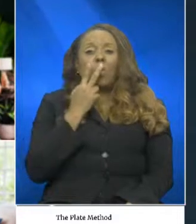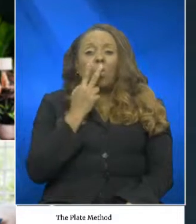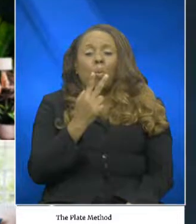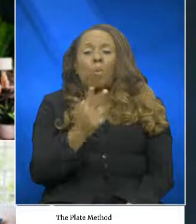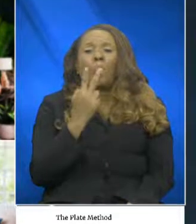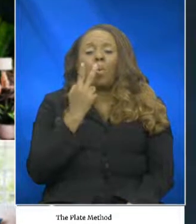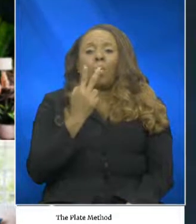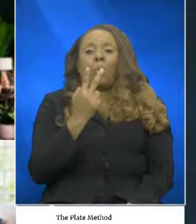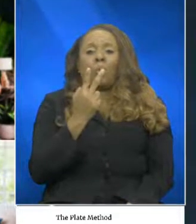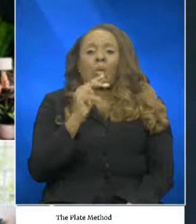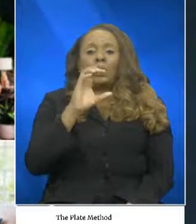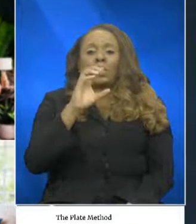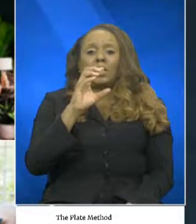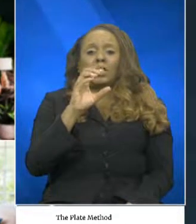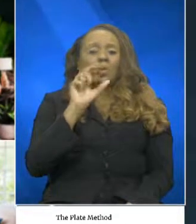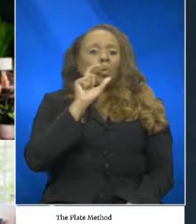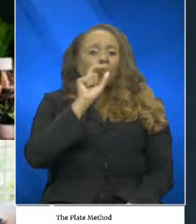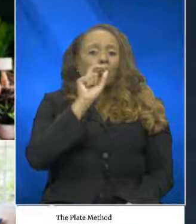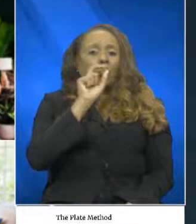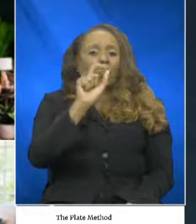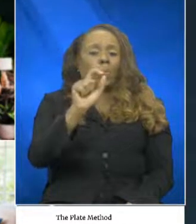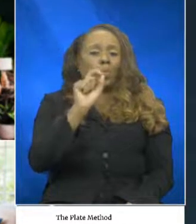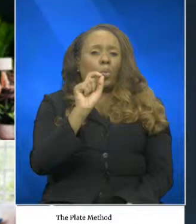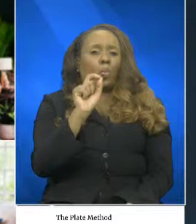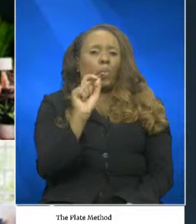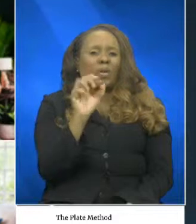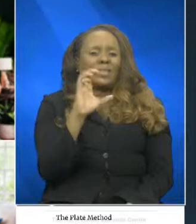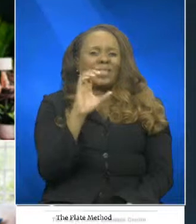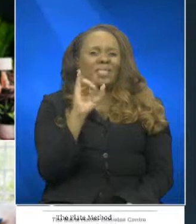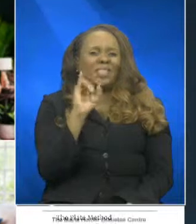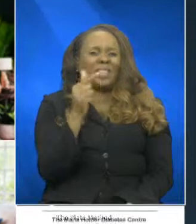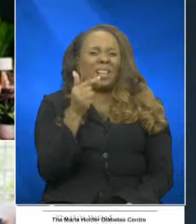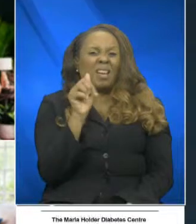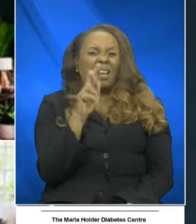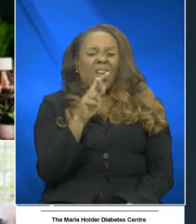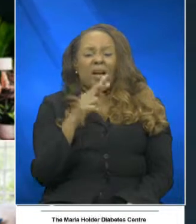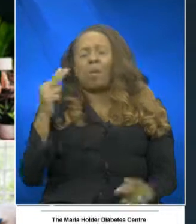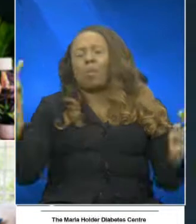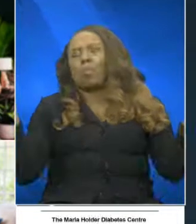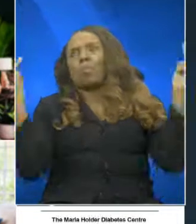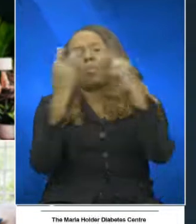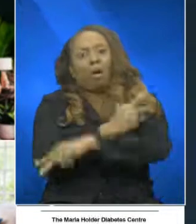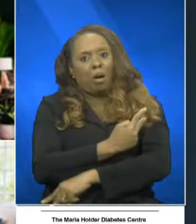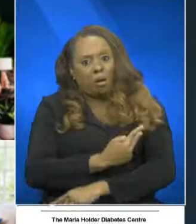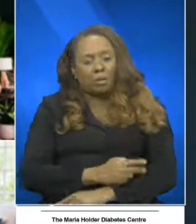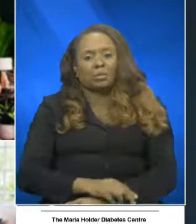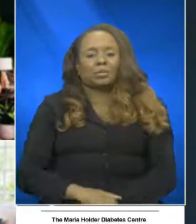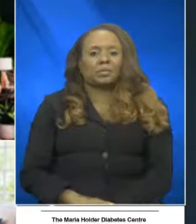I can't put it any clearer than that.